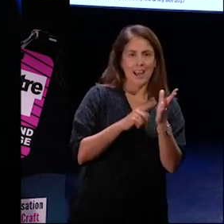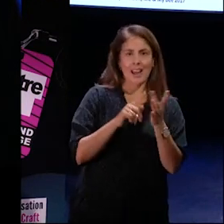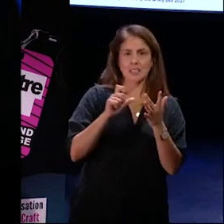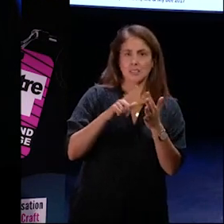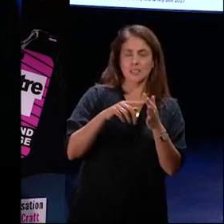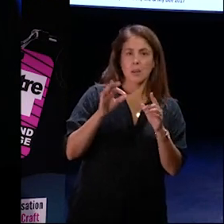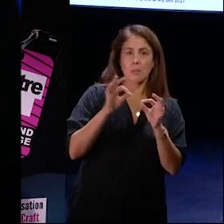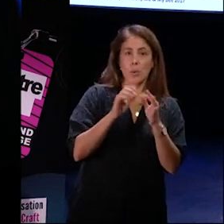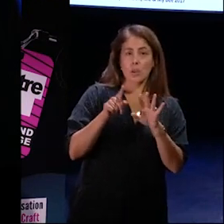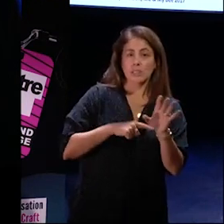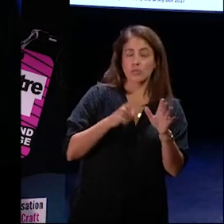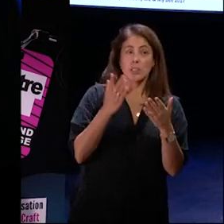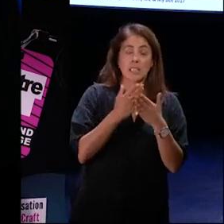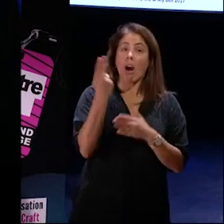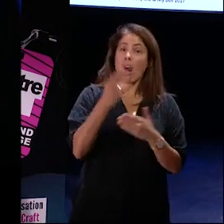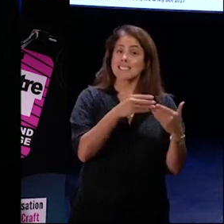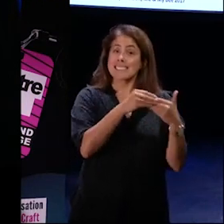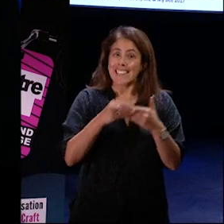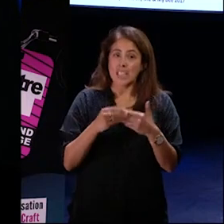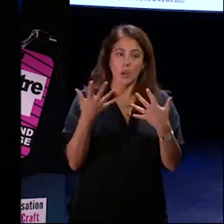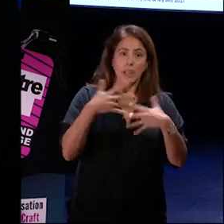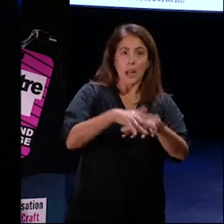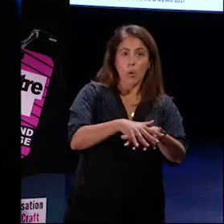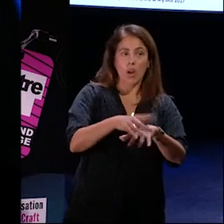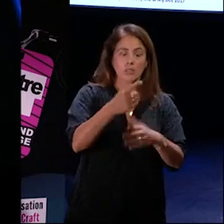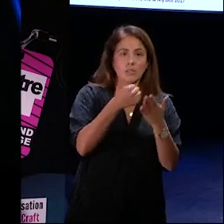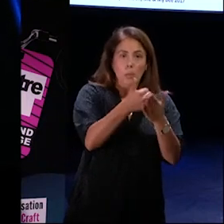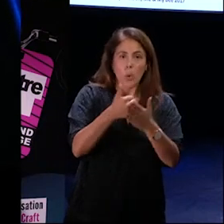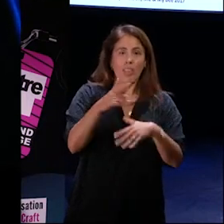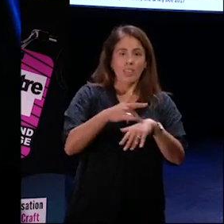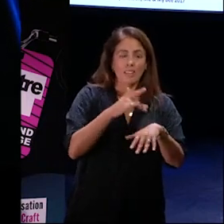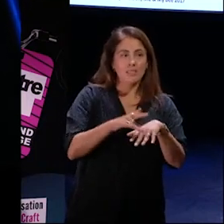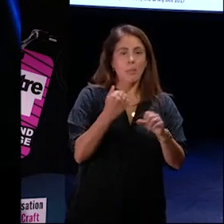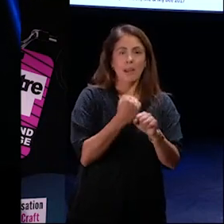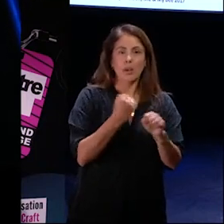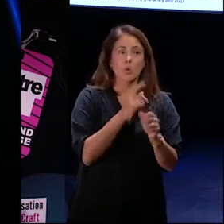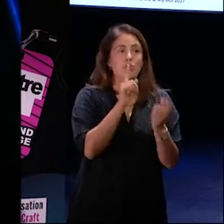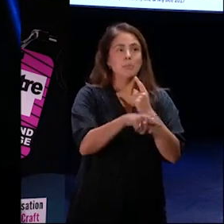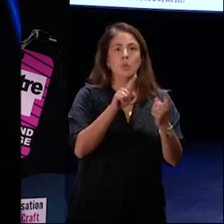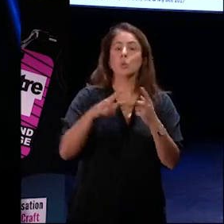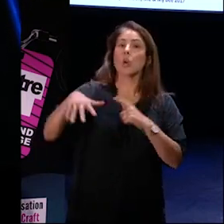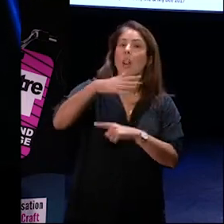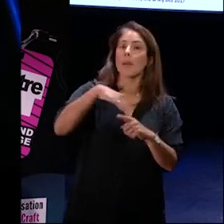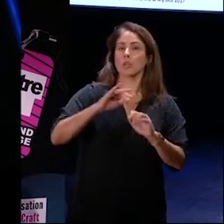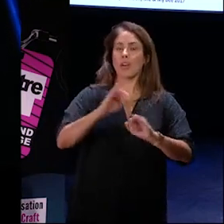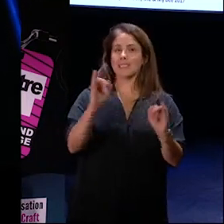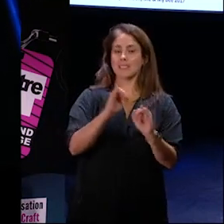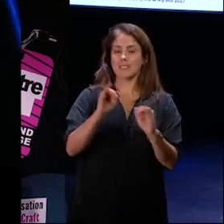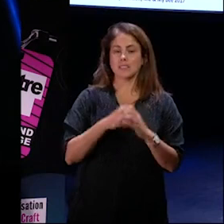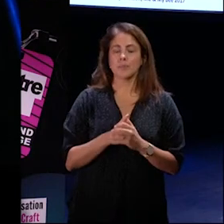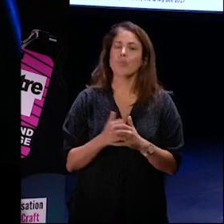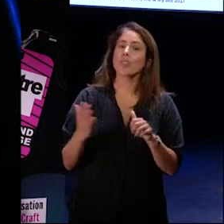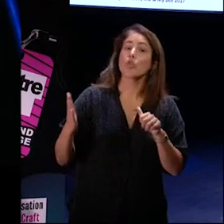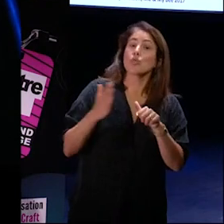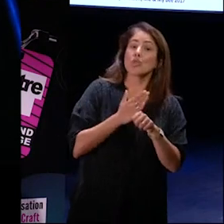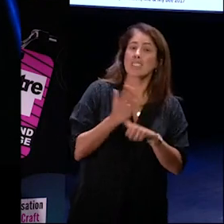Change was an artist-led network which supports theatre makers responding to the climate crisis. It was originally